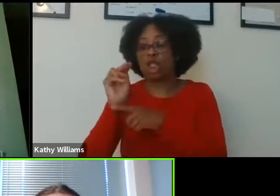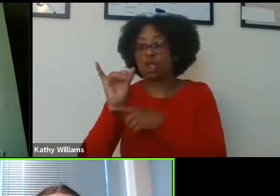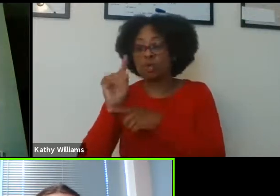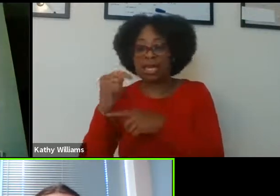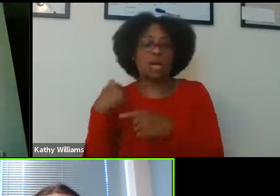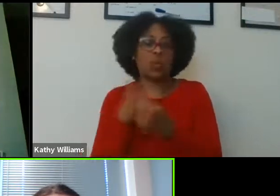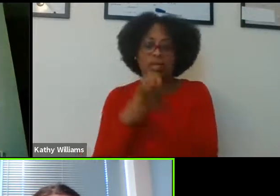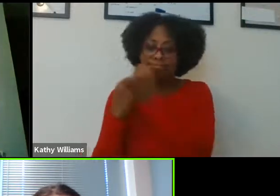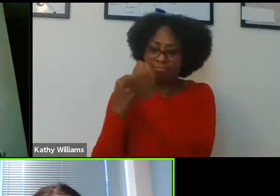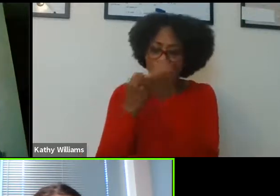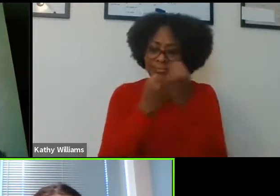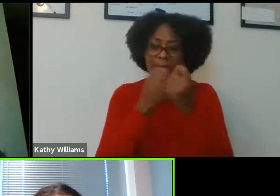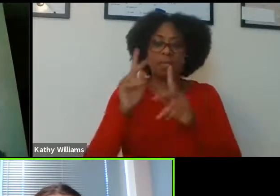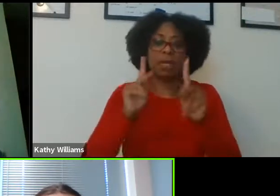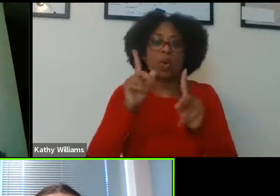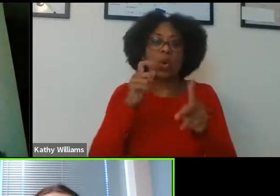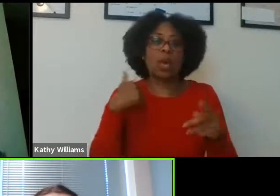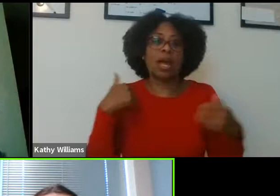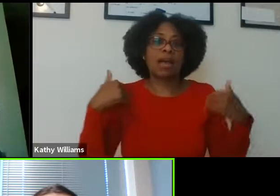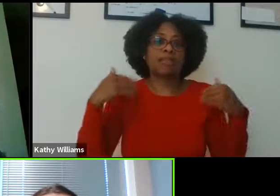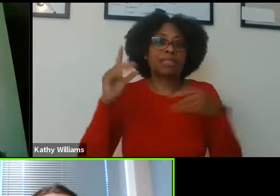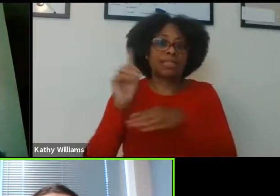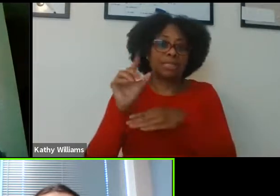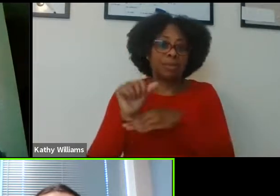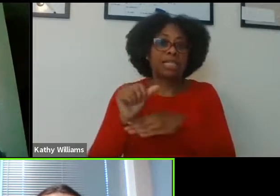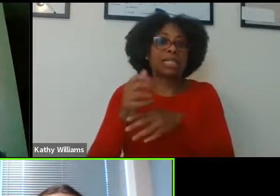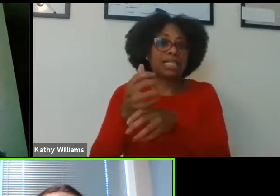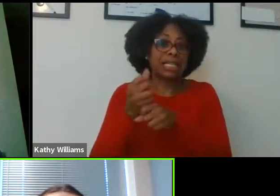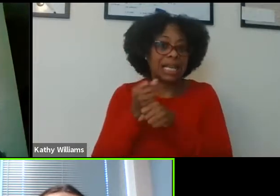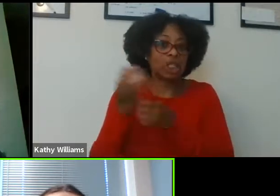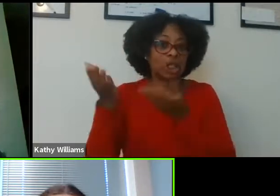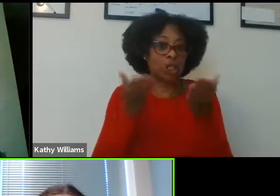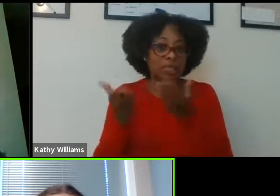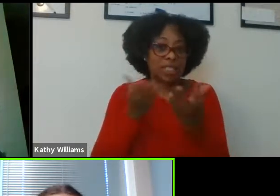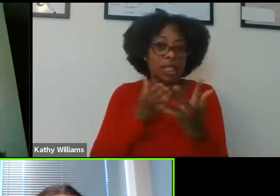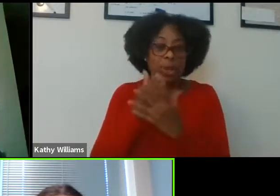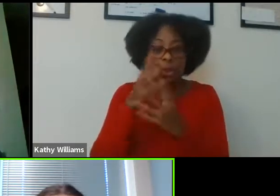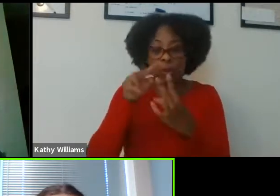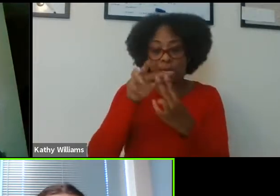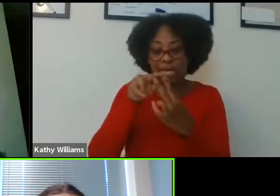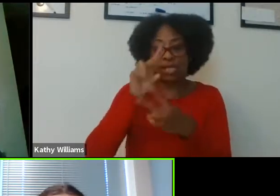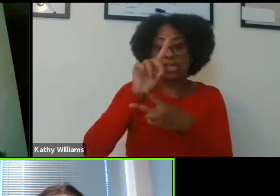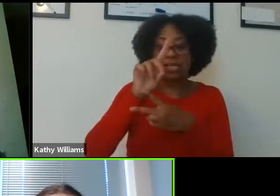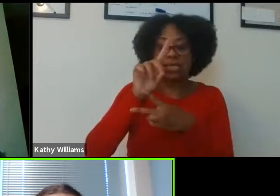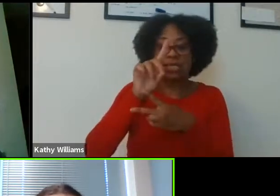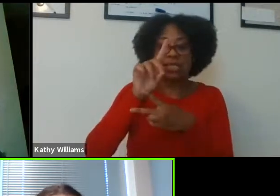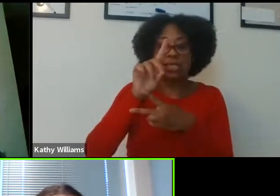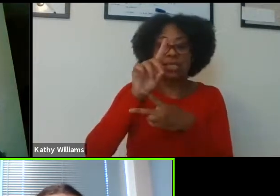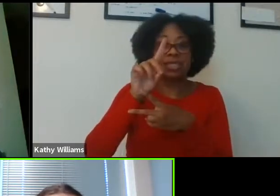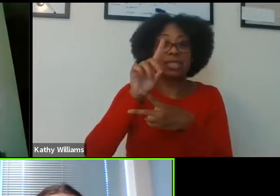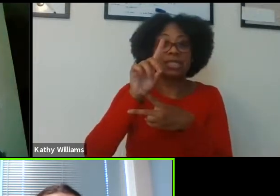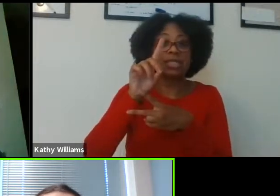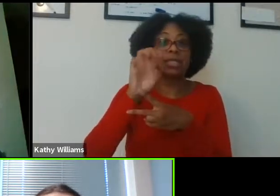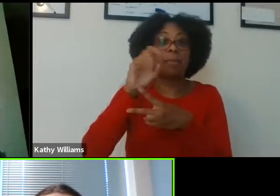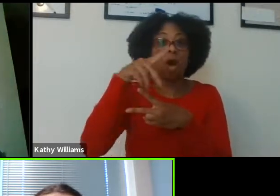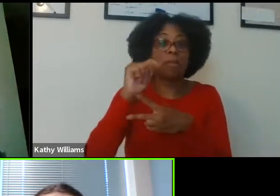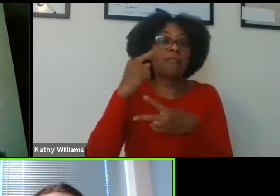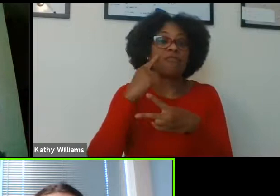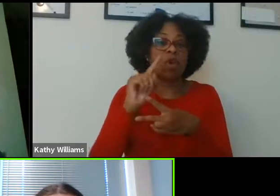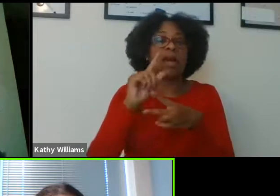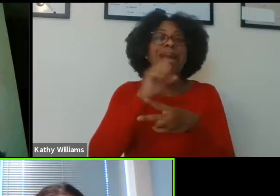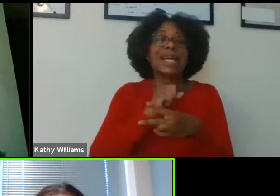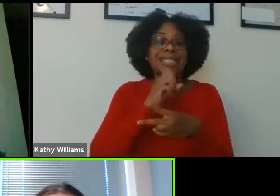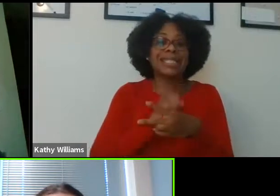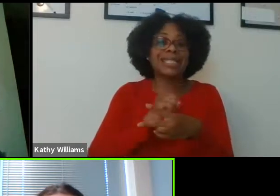for people who have disabilities to receive services through either the Department for Aging and Rehabilitative